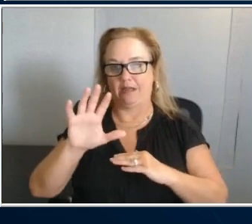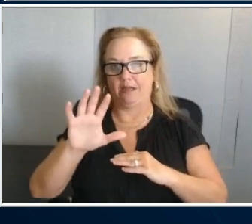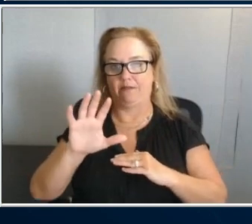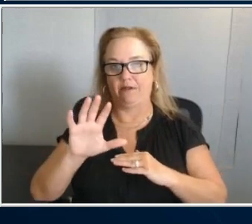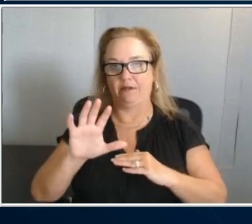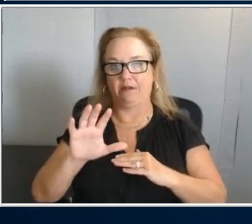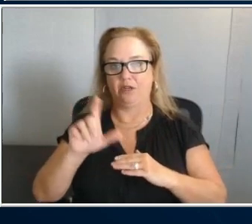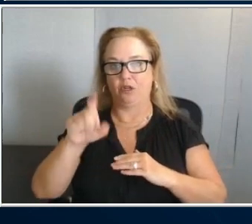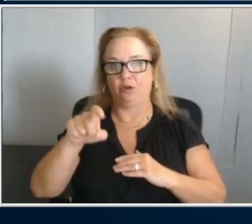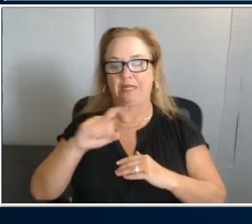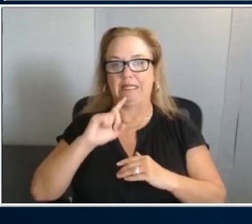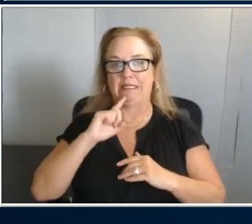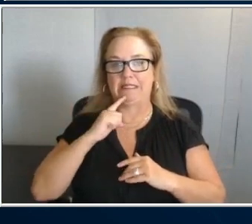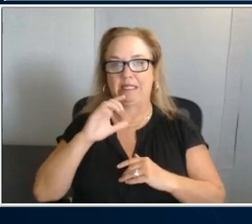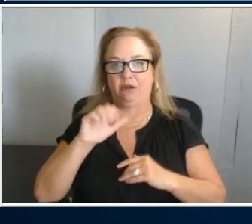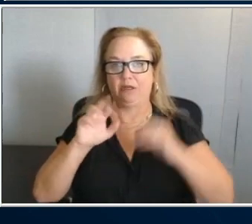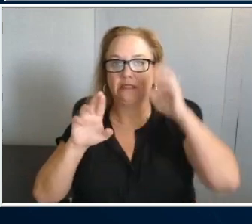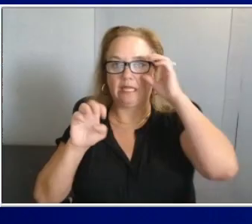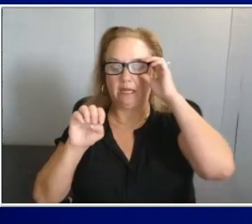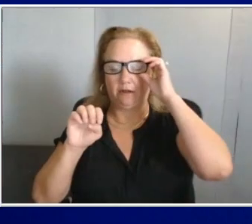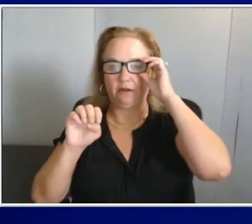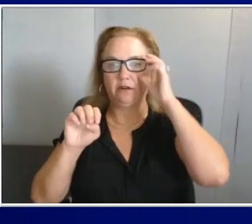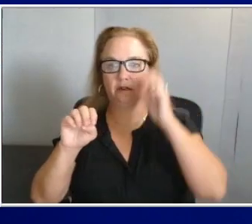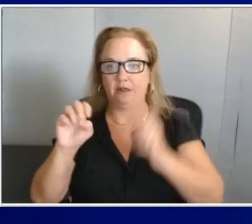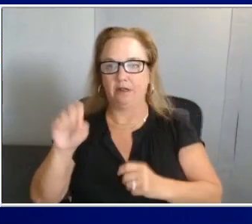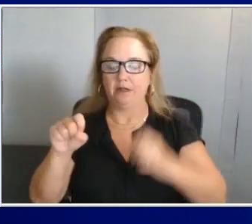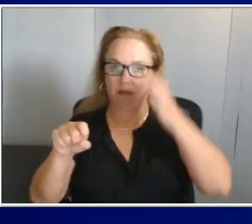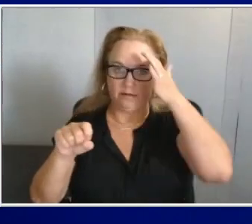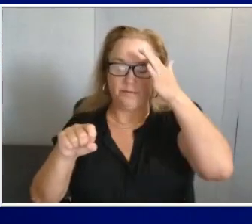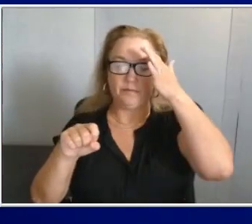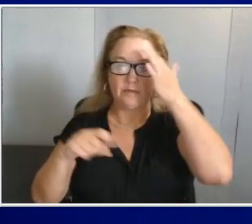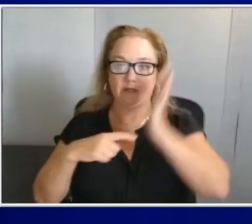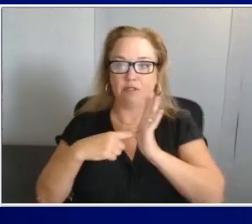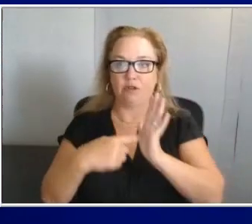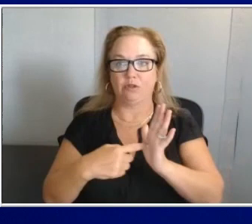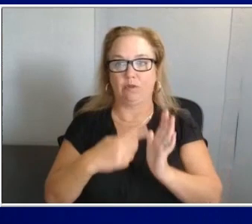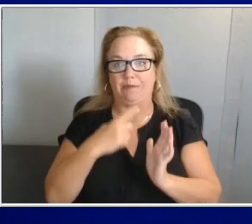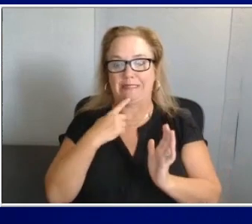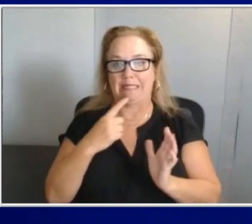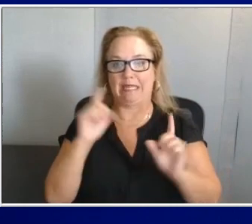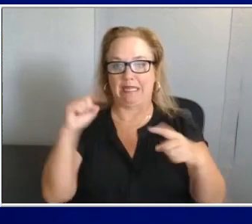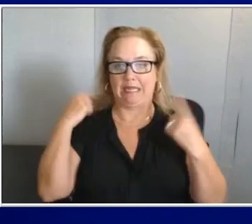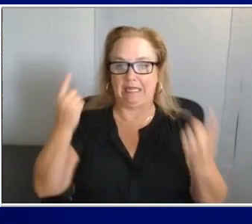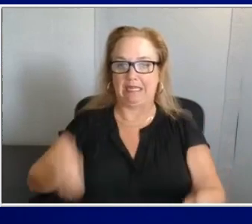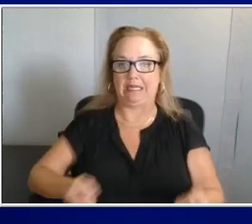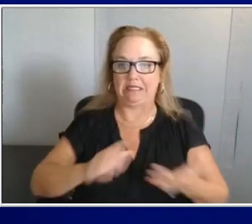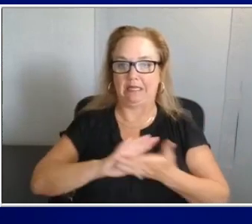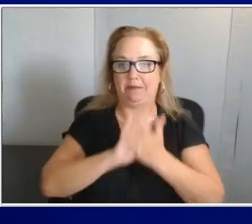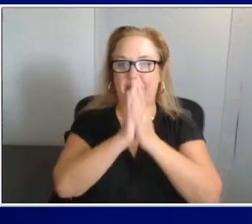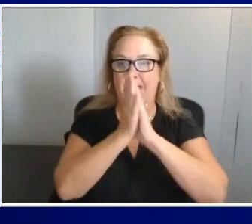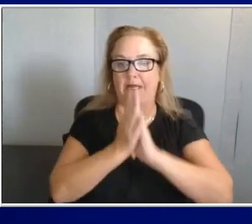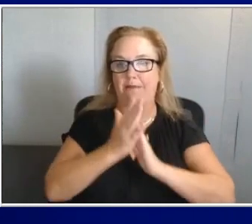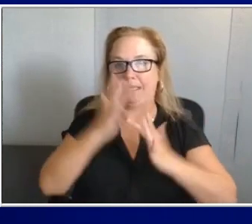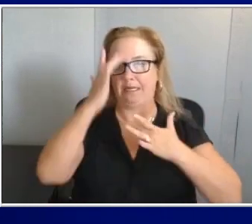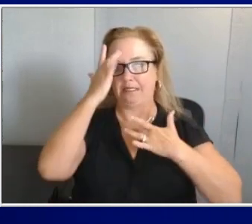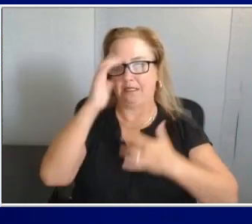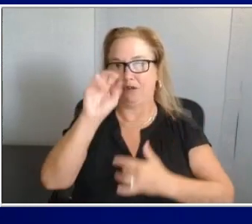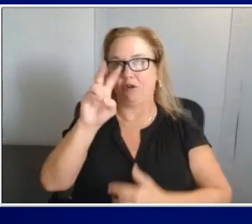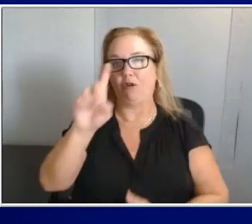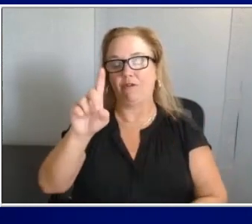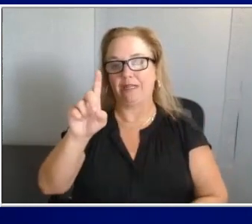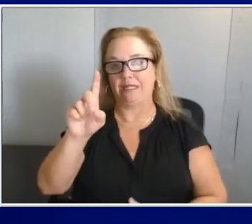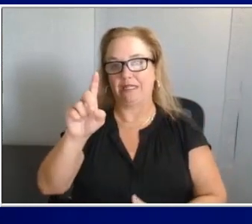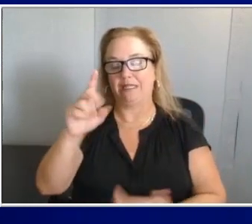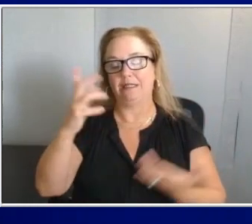needing the most serious care. Yeah, and I think this goes to show what we've been saying is this really has become a disease. COVID-19 has become a